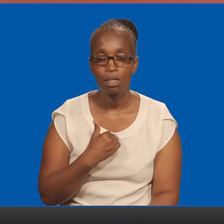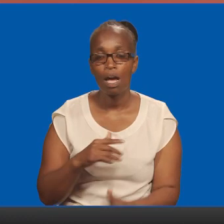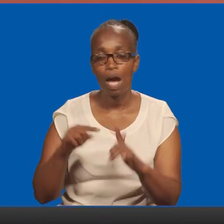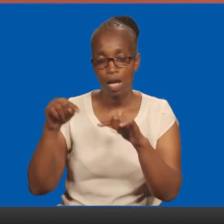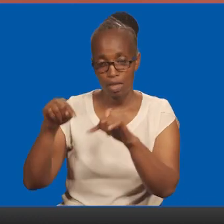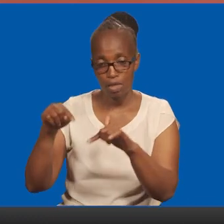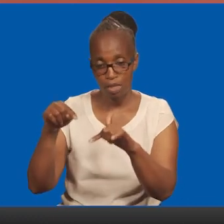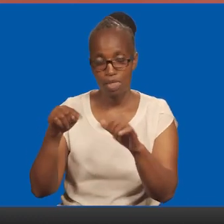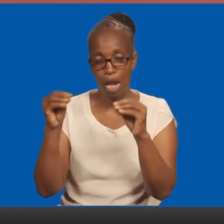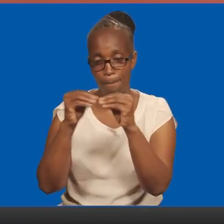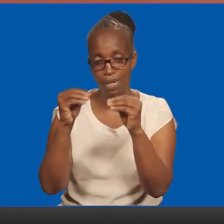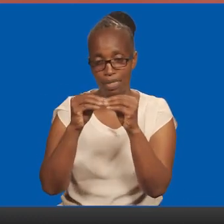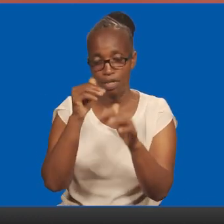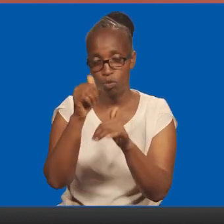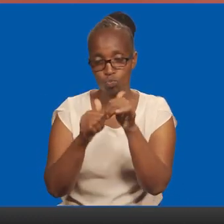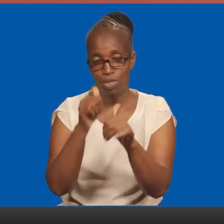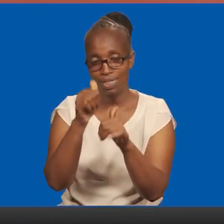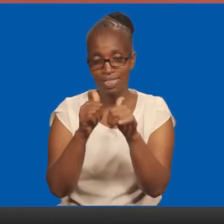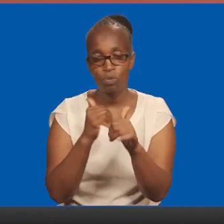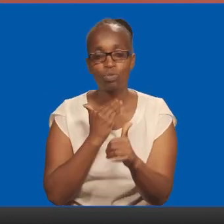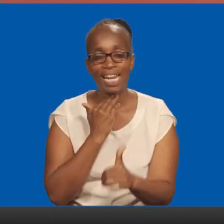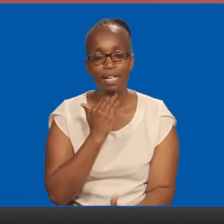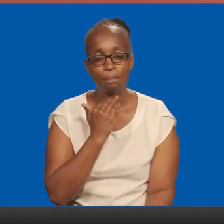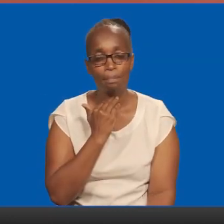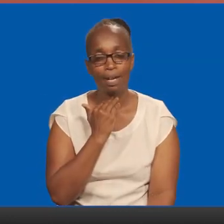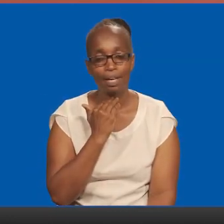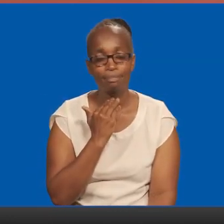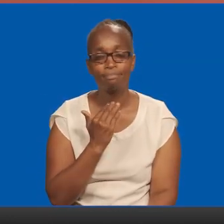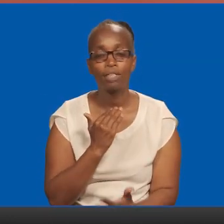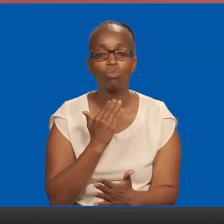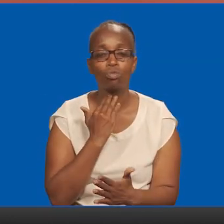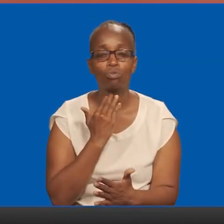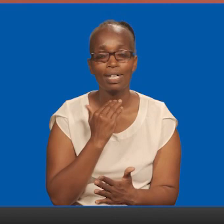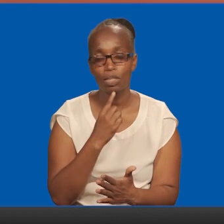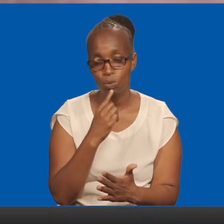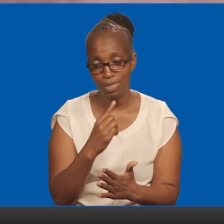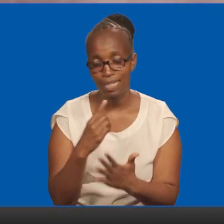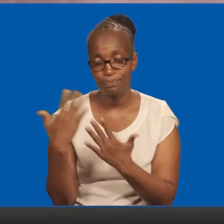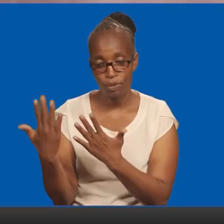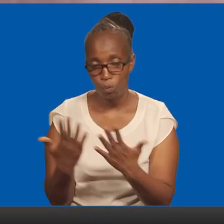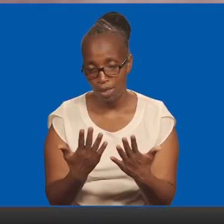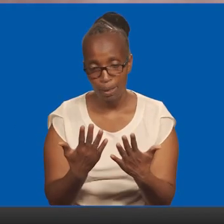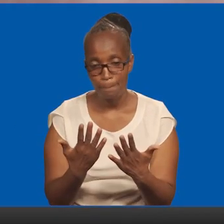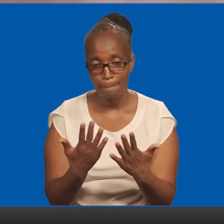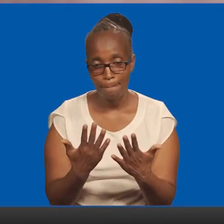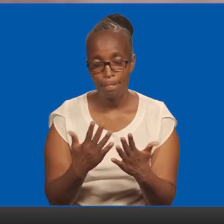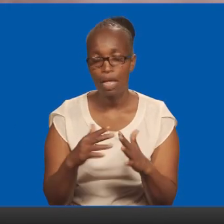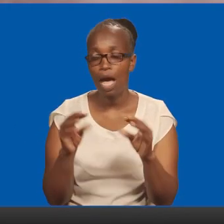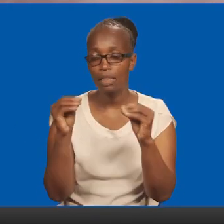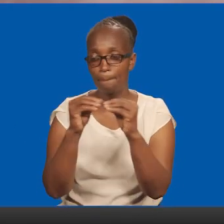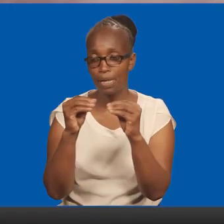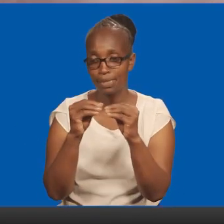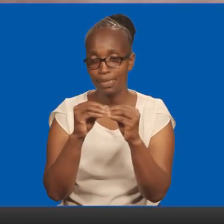I admire. Yeah? And I once again say, welcome. Mkutano huu ukijadili mikakati